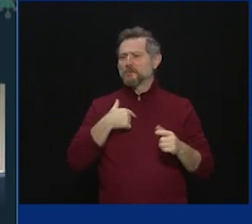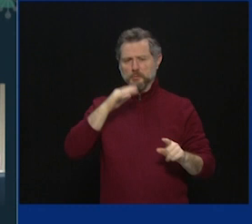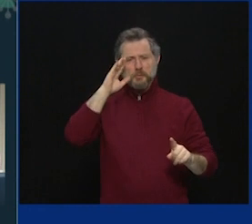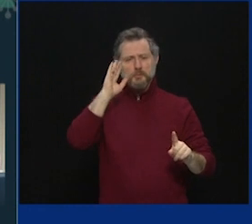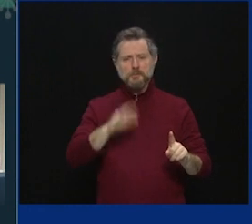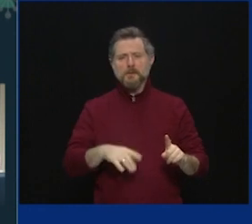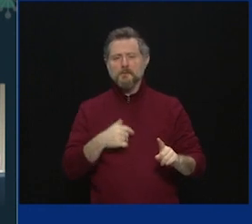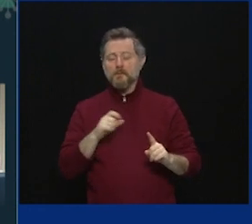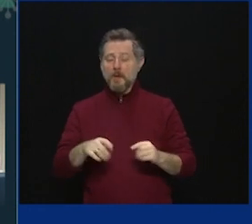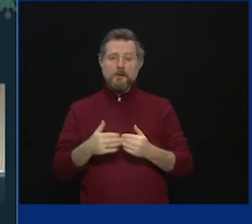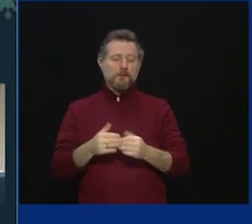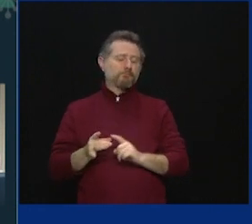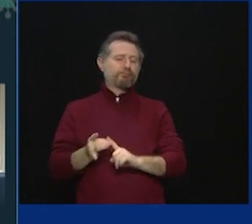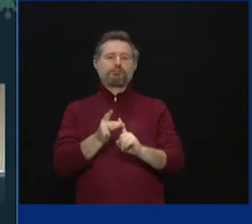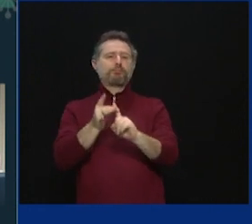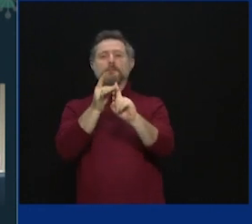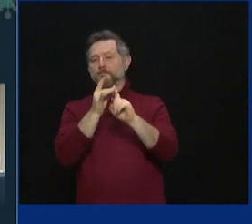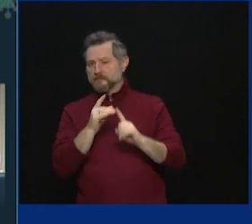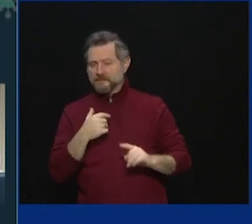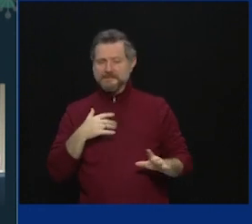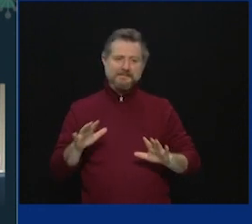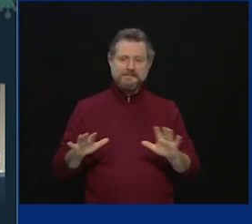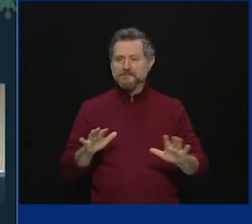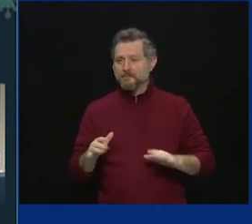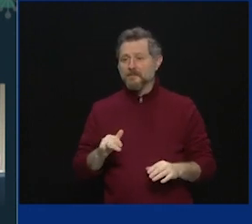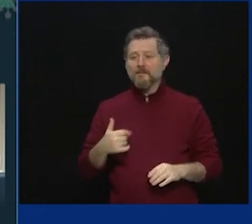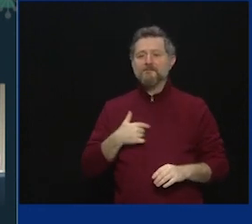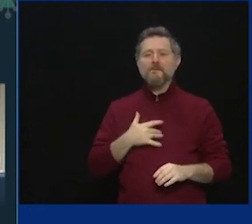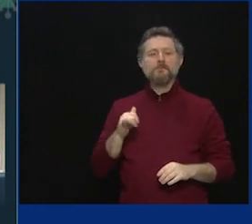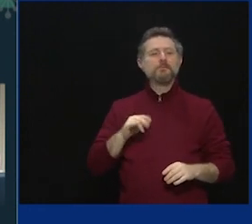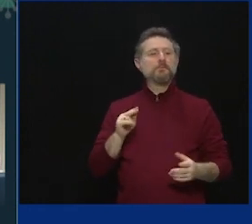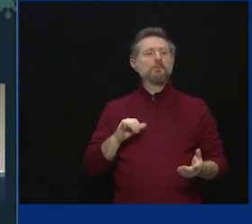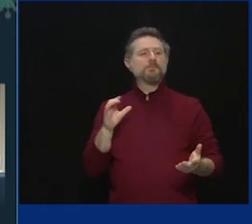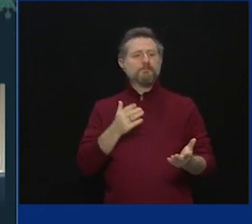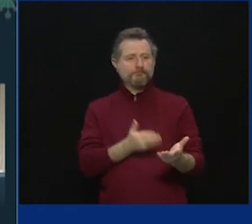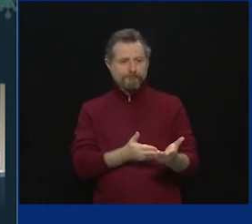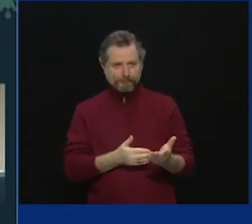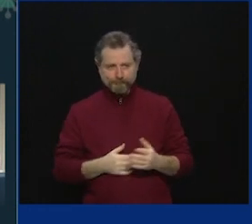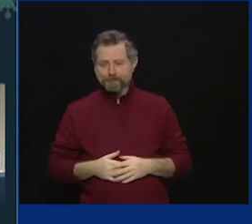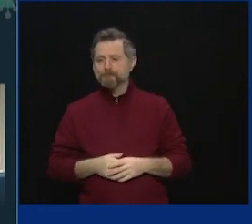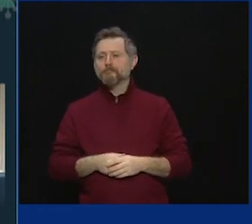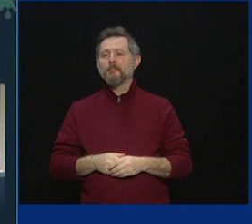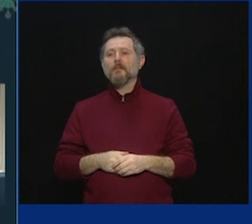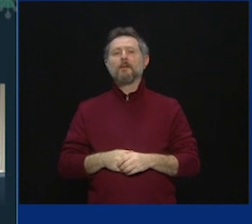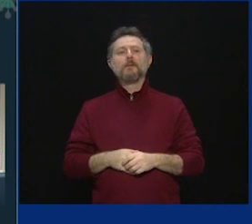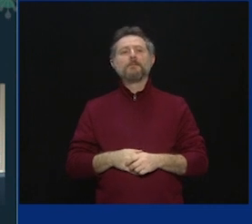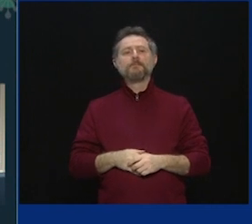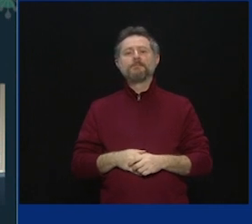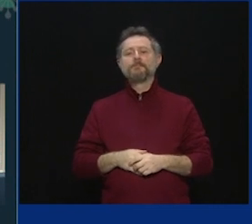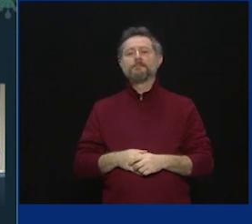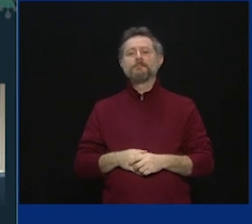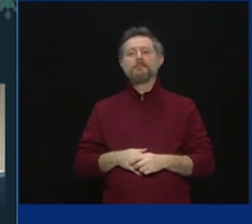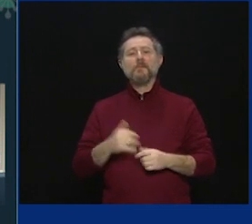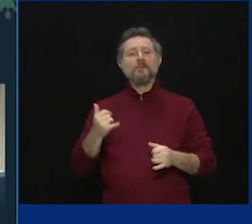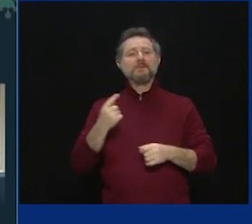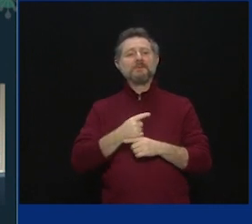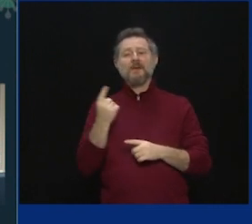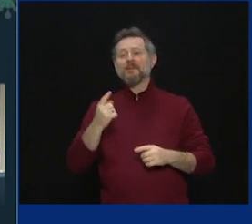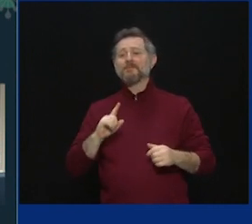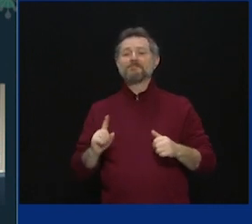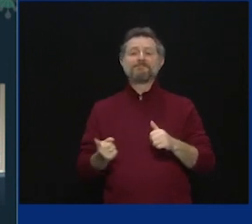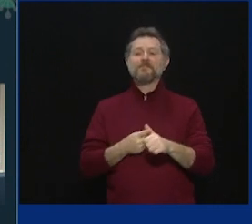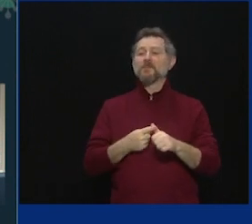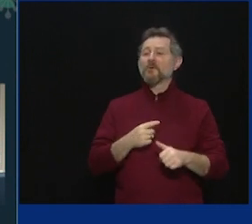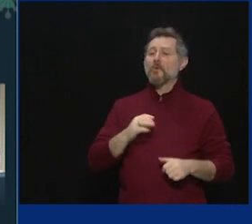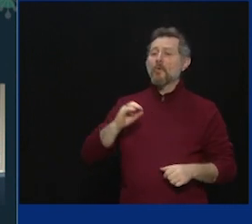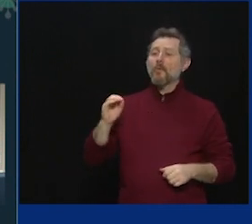So what did we do for New York City? Let's go back quickly to the day we first learned of the very first Omicron variant in New